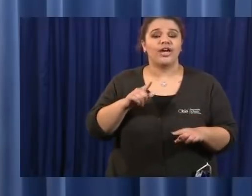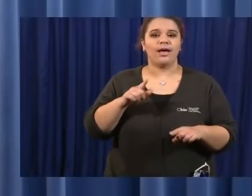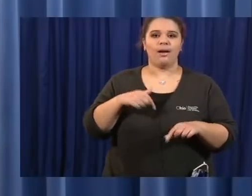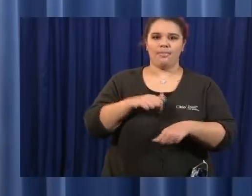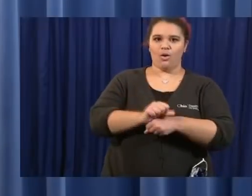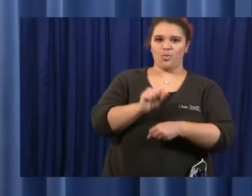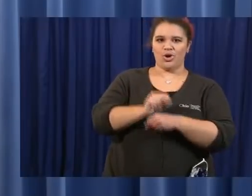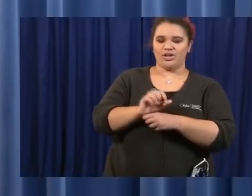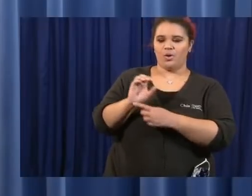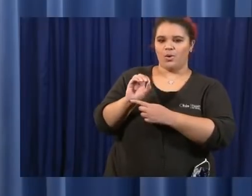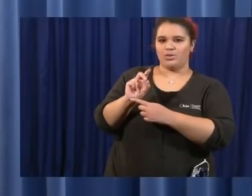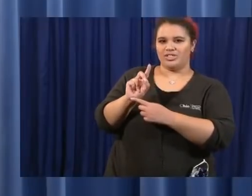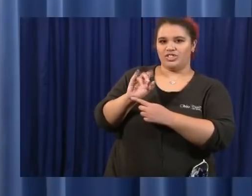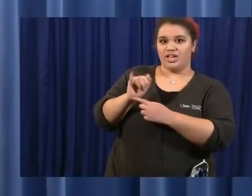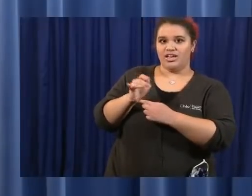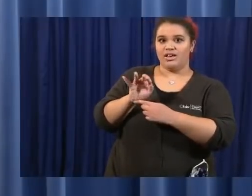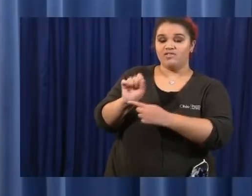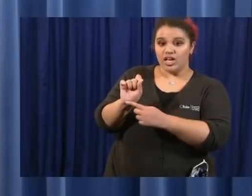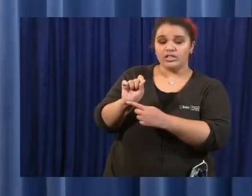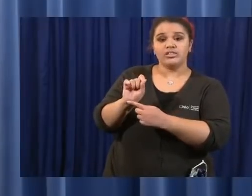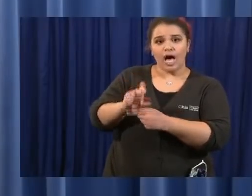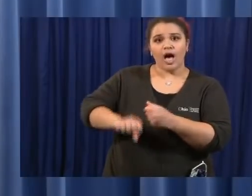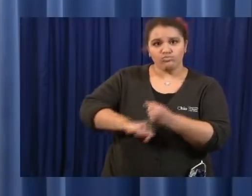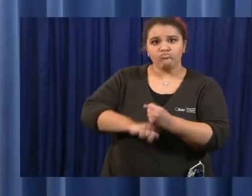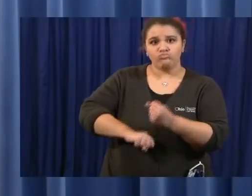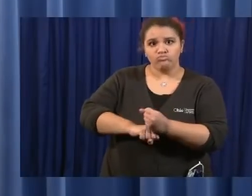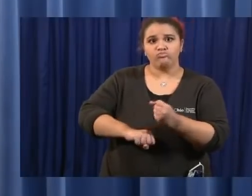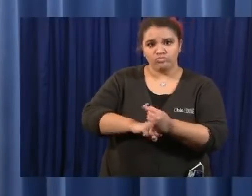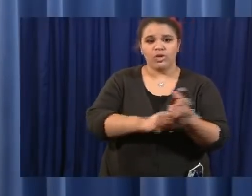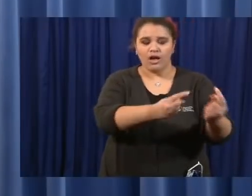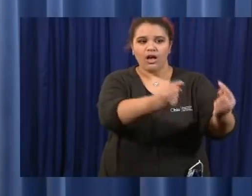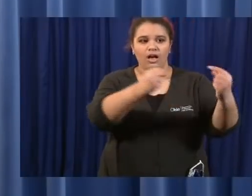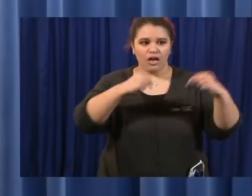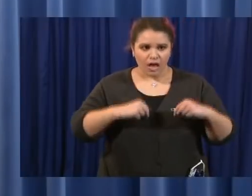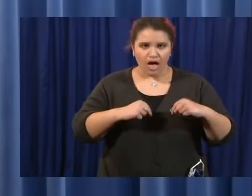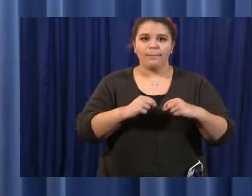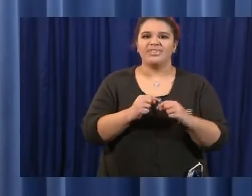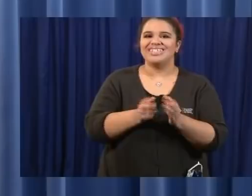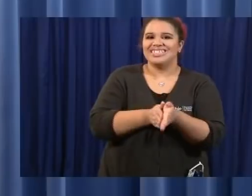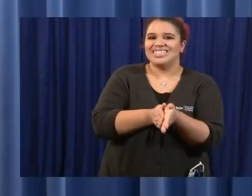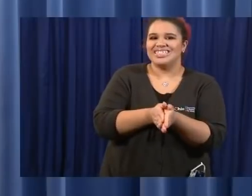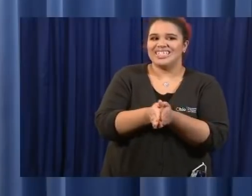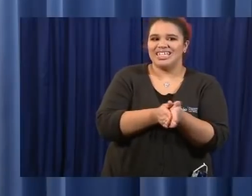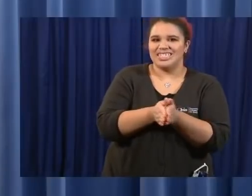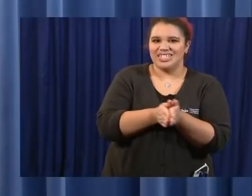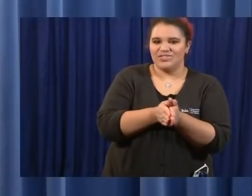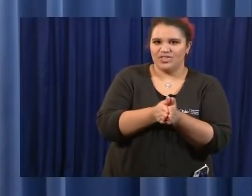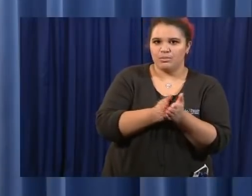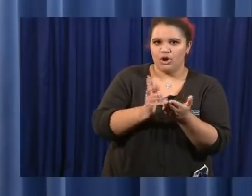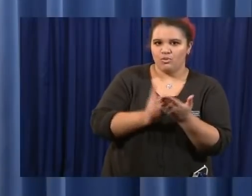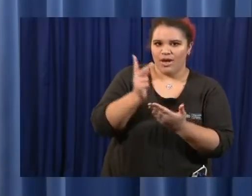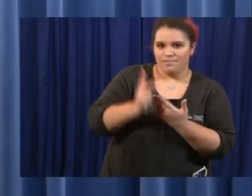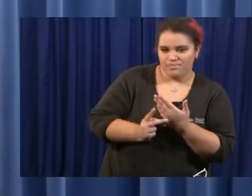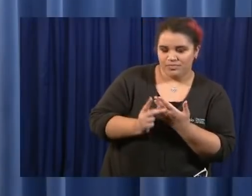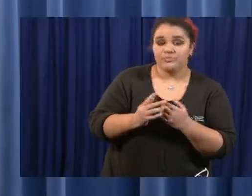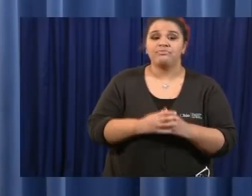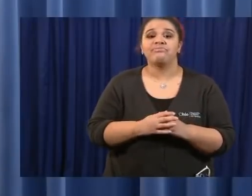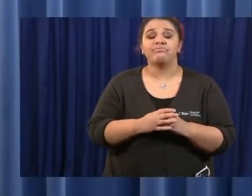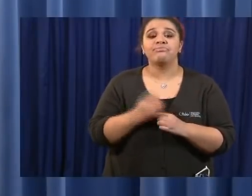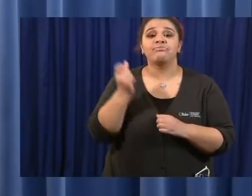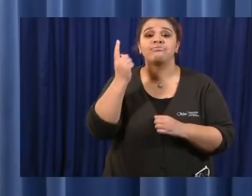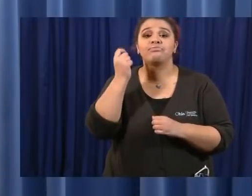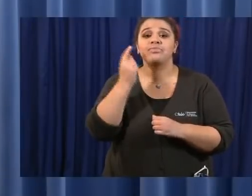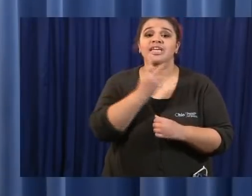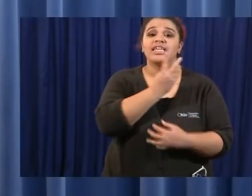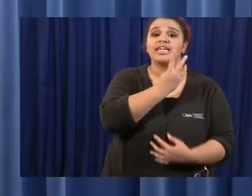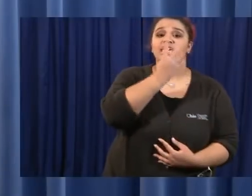to Ohio, as an example, gas assistance. And finally, a good percentage of our workforce from the immigrant and migrant worker force